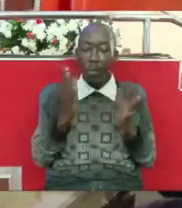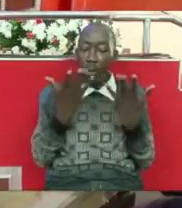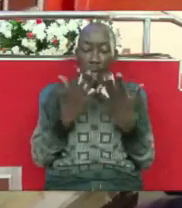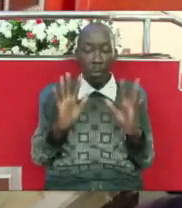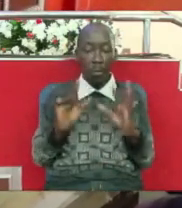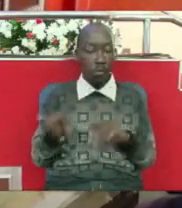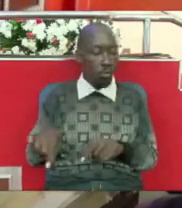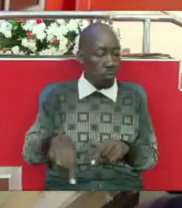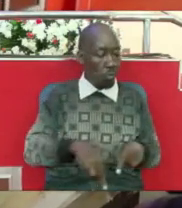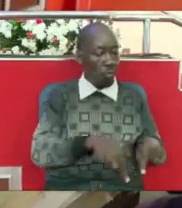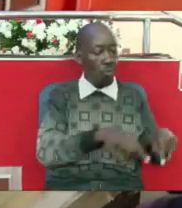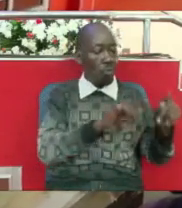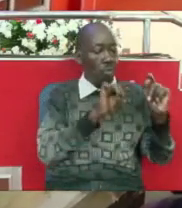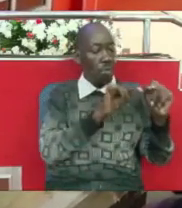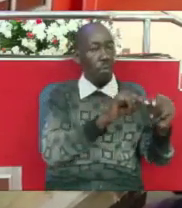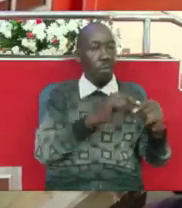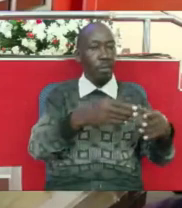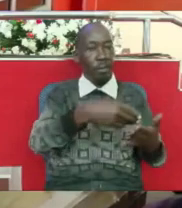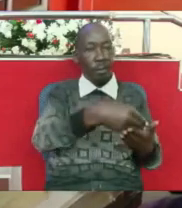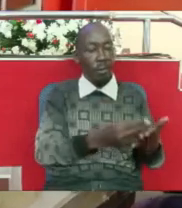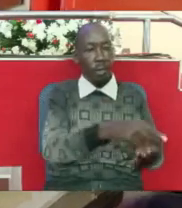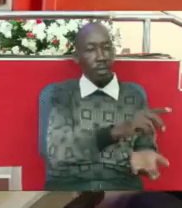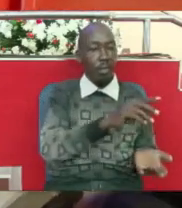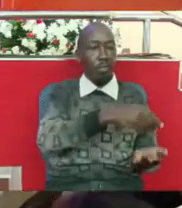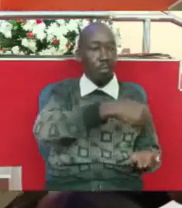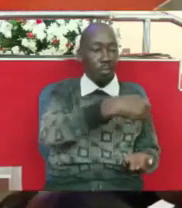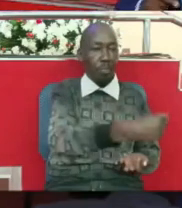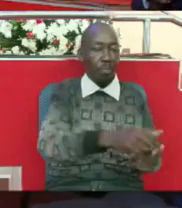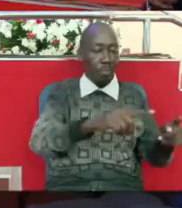you would go to the checkout. And